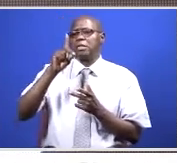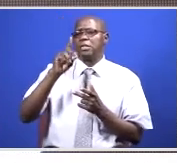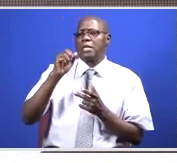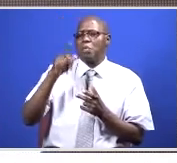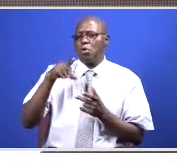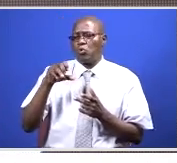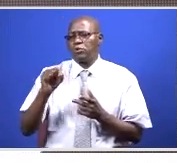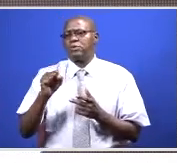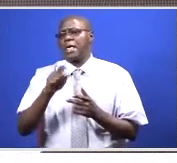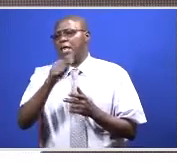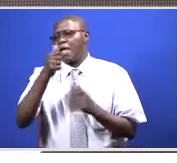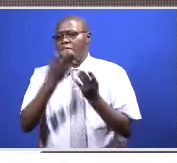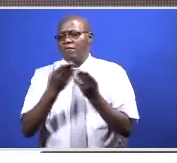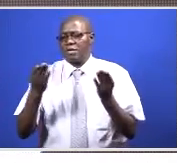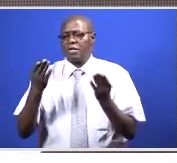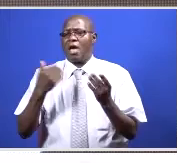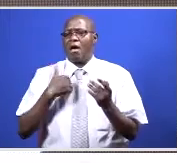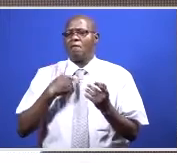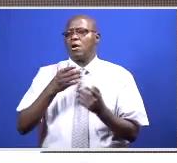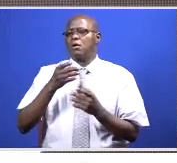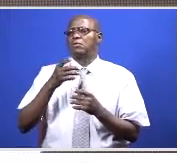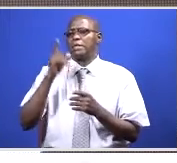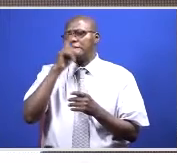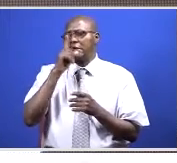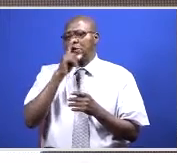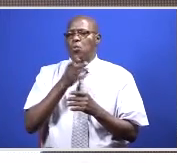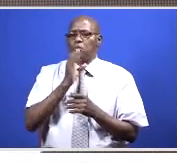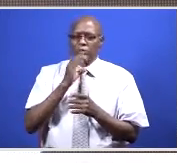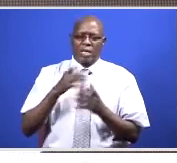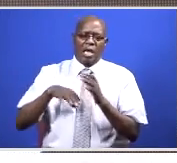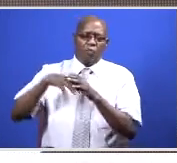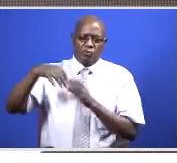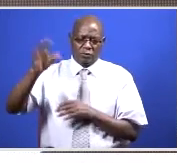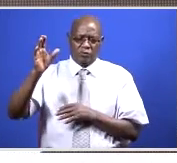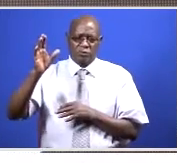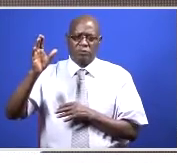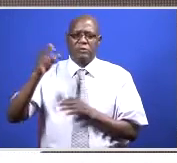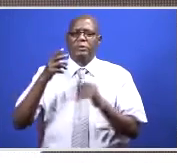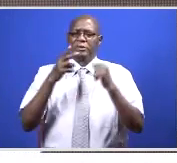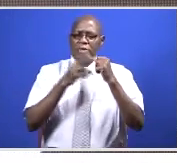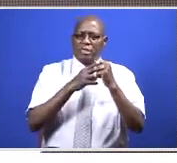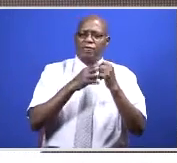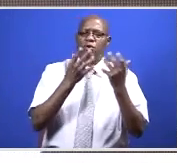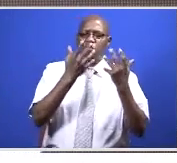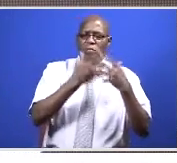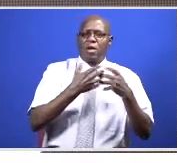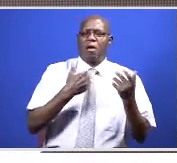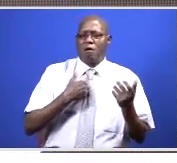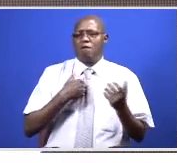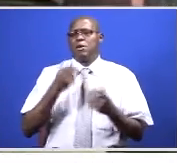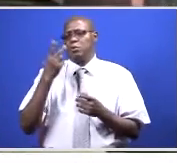facility discharging wastewater. Out of the seven individuals arrested, five complied while two will face charges in court.